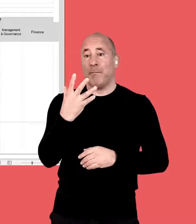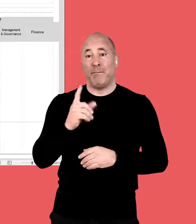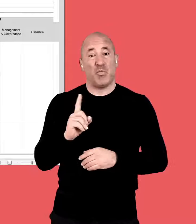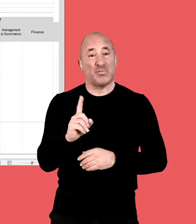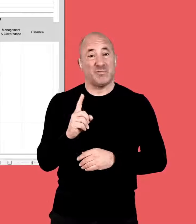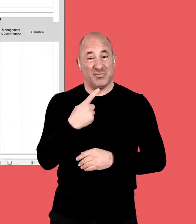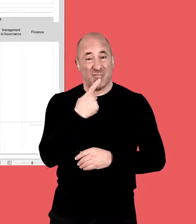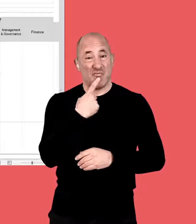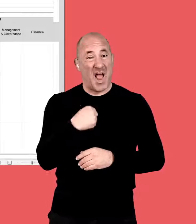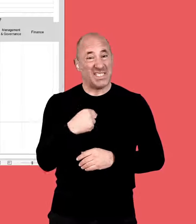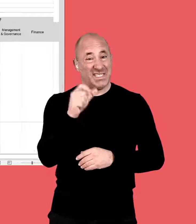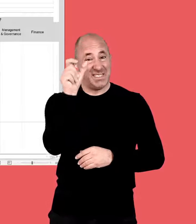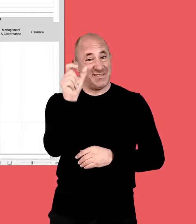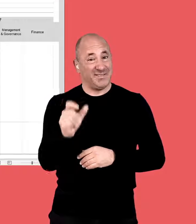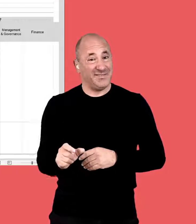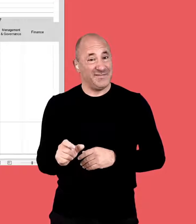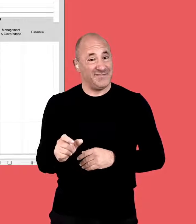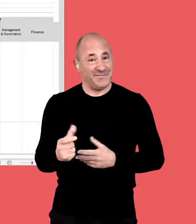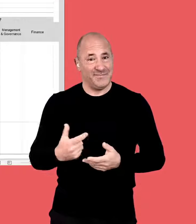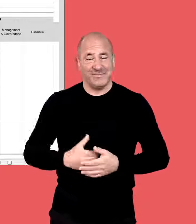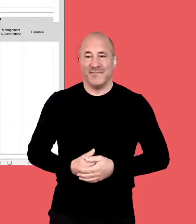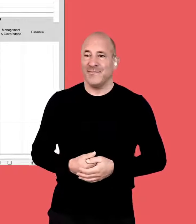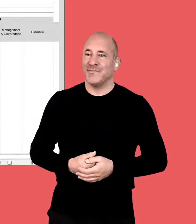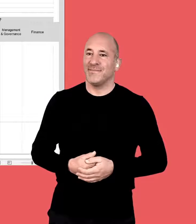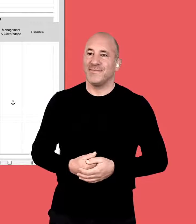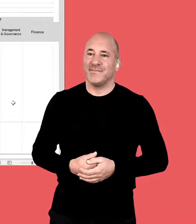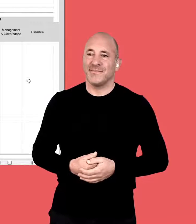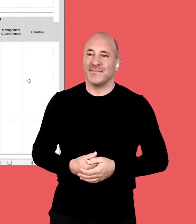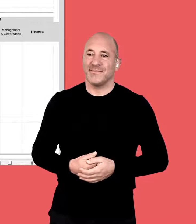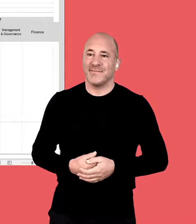It will then show up and flag in red.